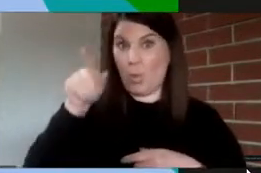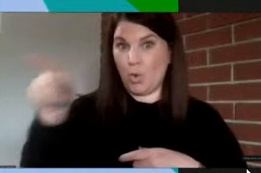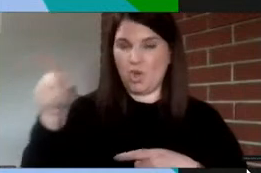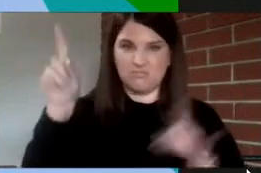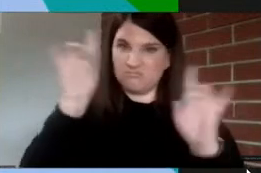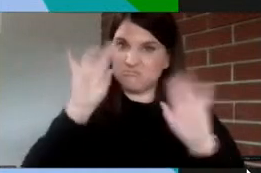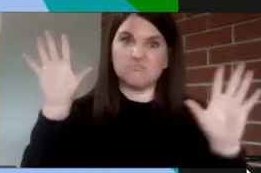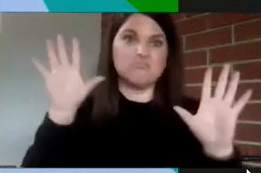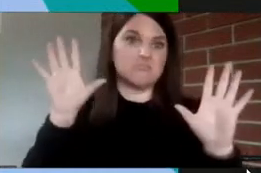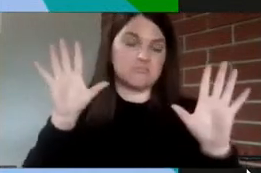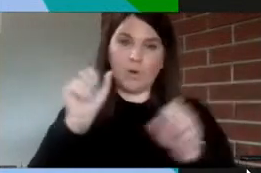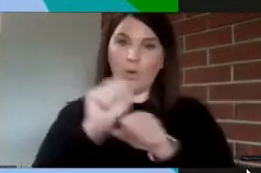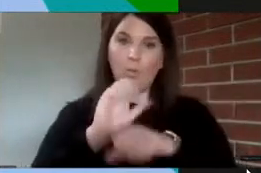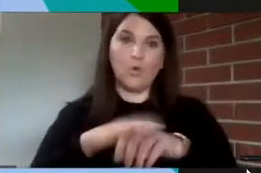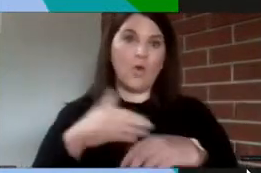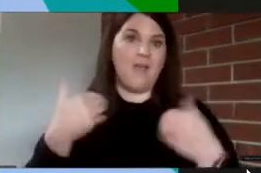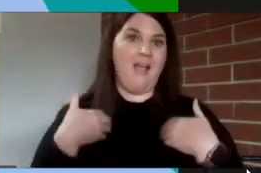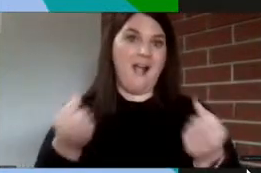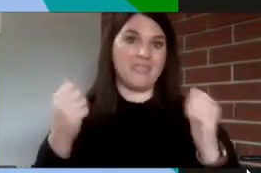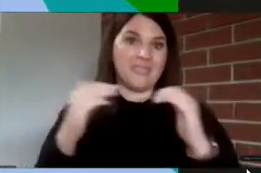on health equity